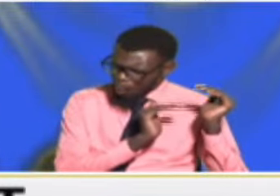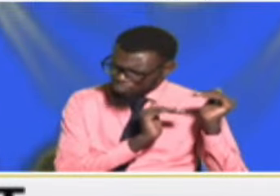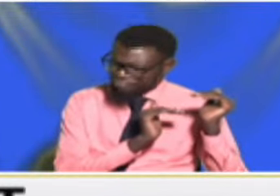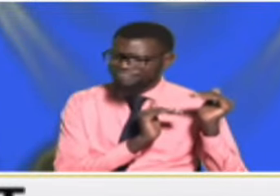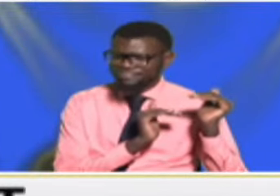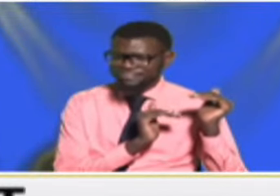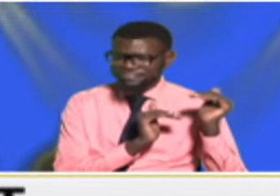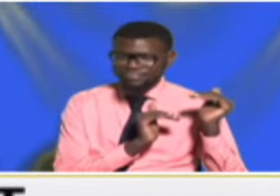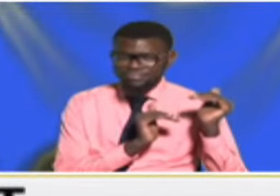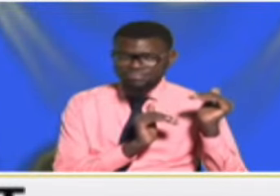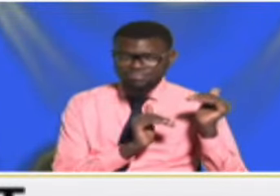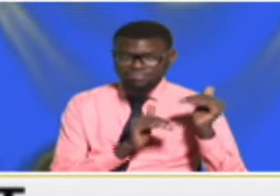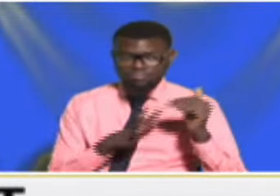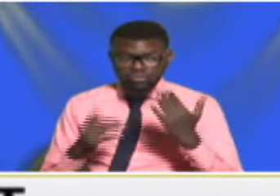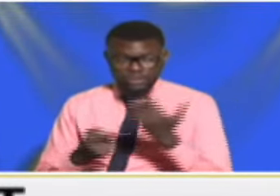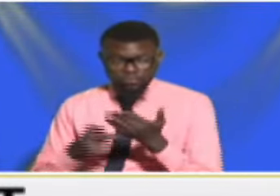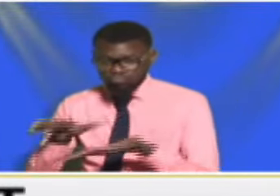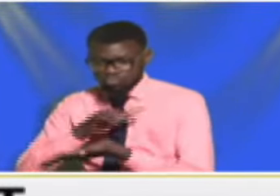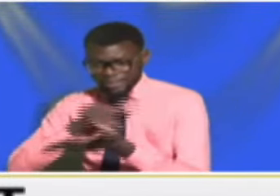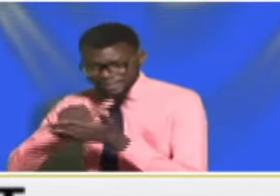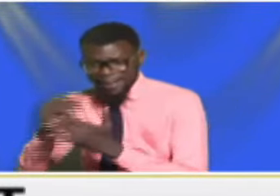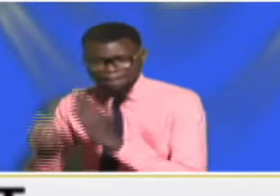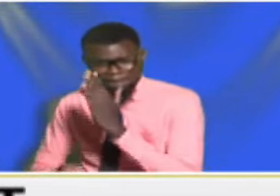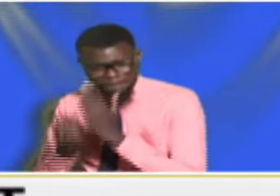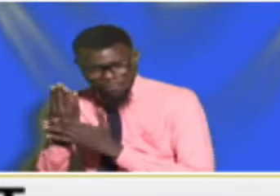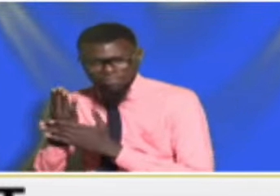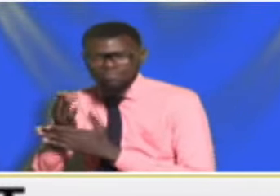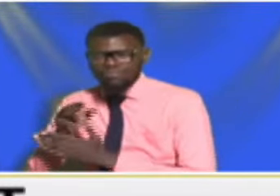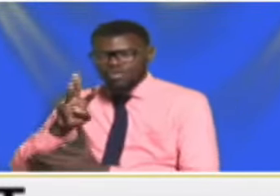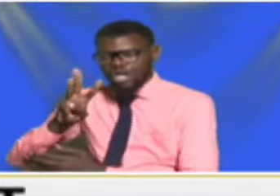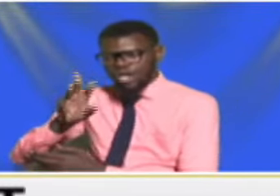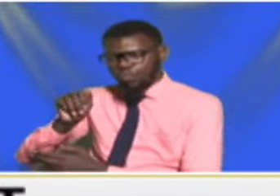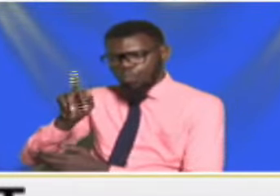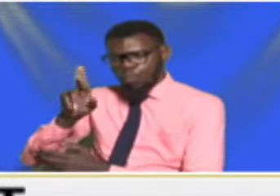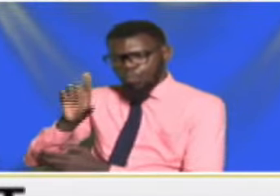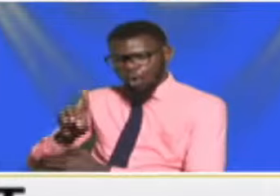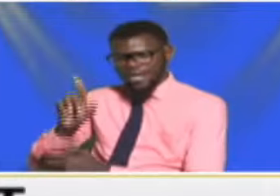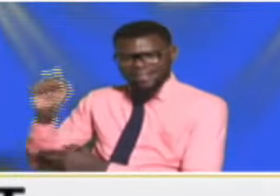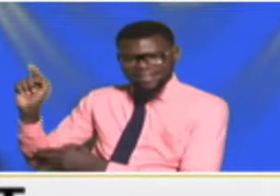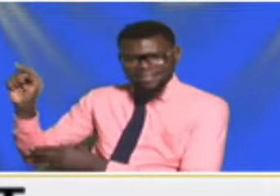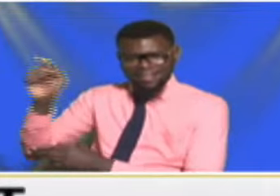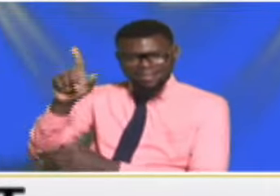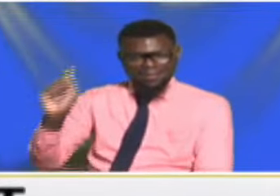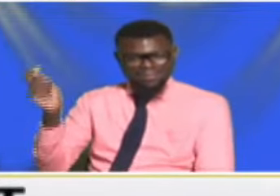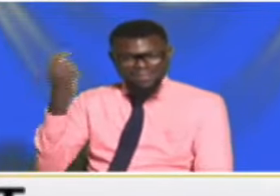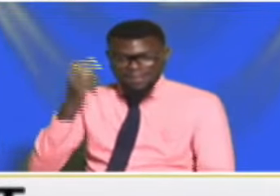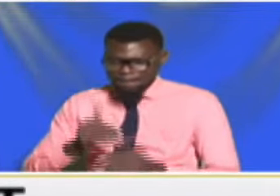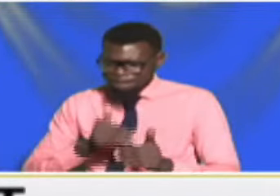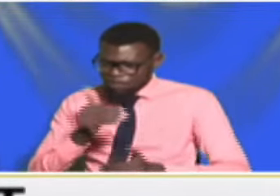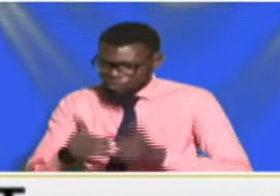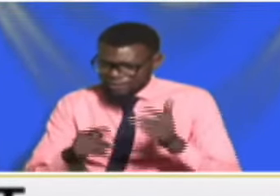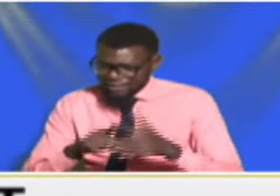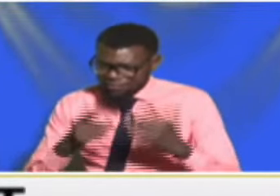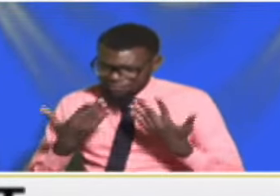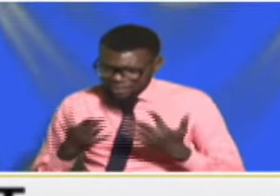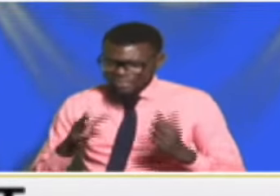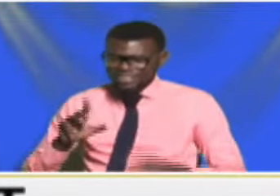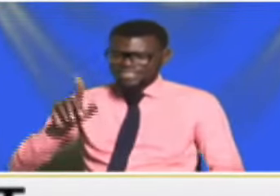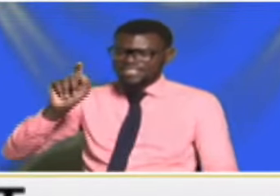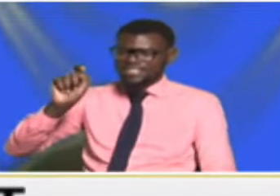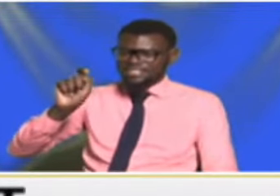a digital hub in every ward in Kenya, because we have already started that process. Every TVET in Kenya